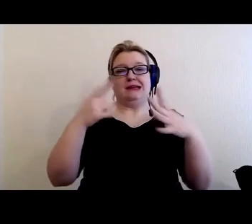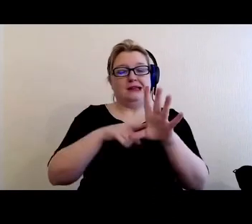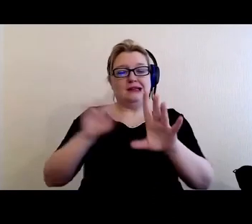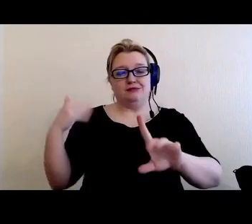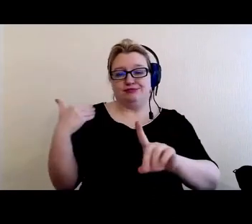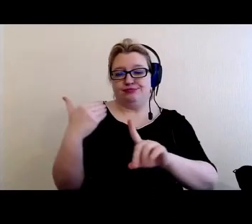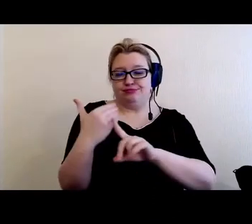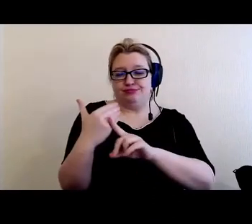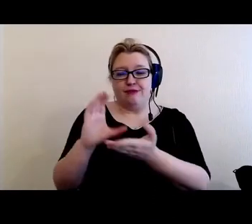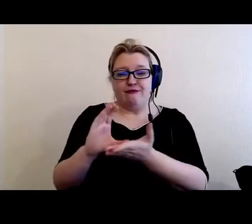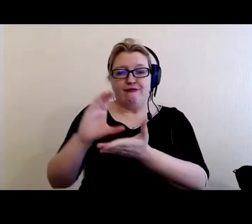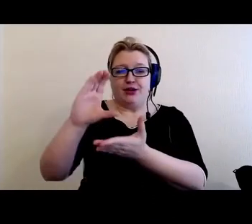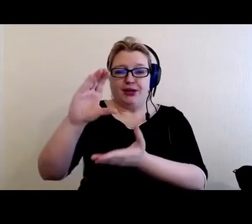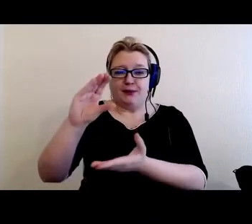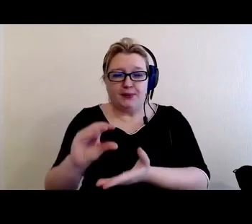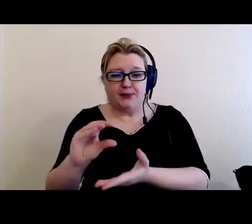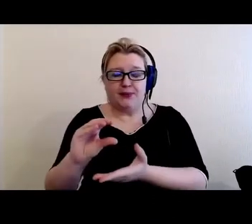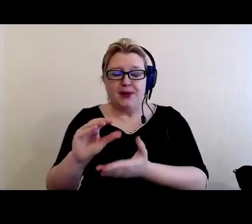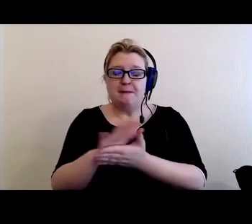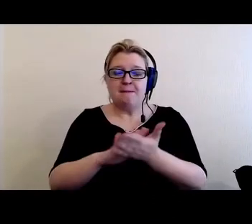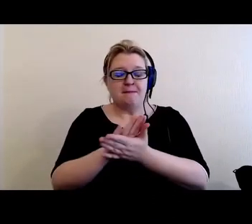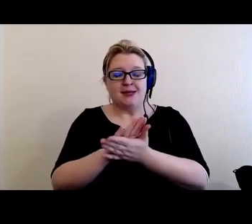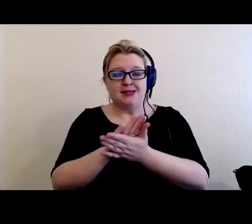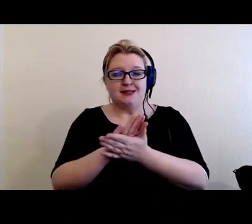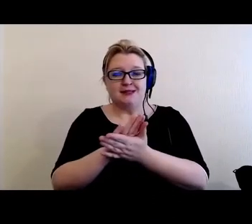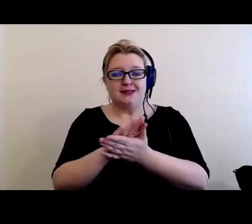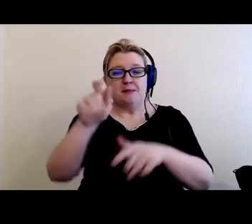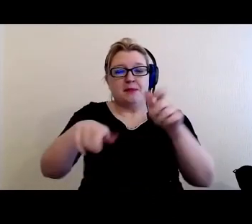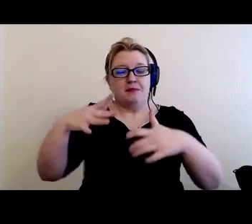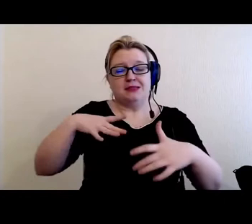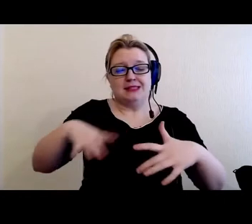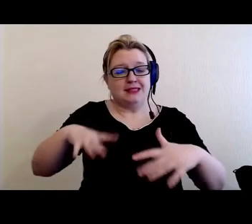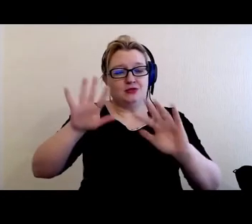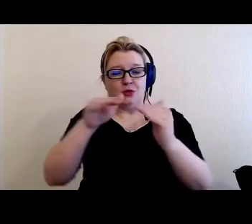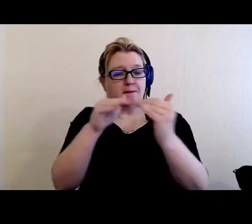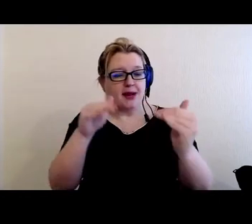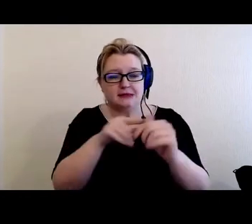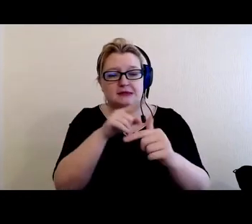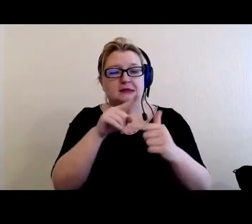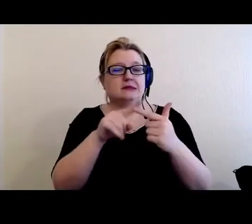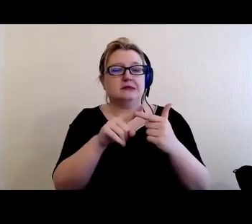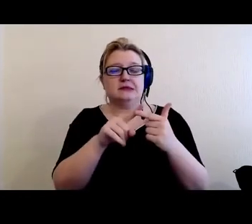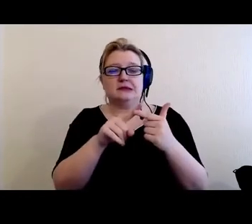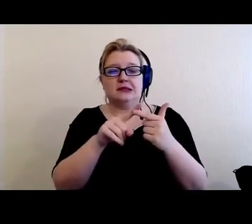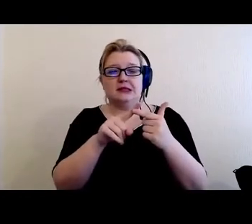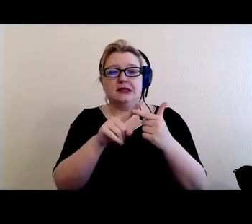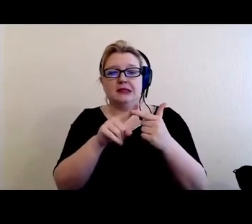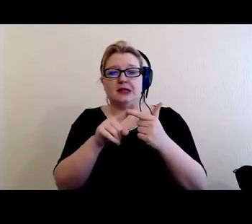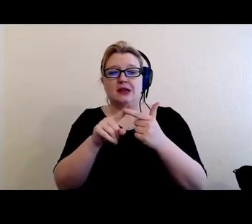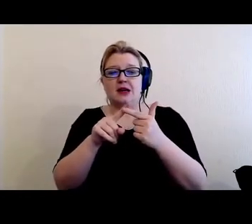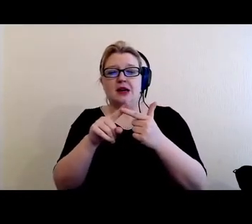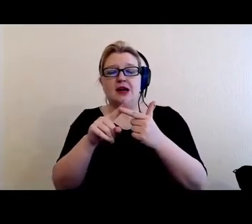meant increased level of unmet need in people needing care and support. It's meant that providers have become